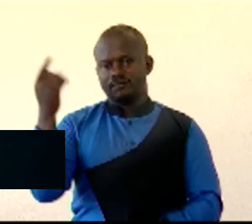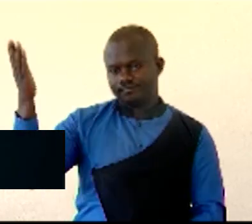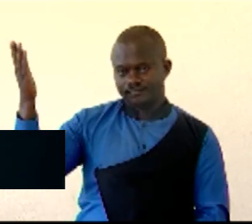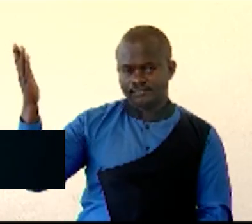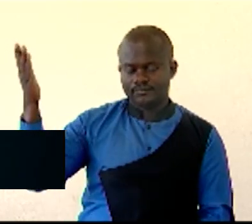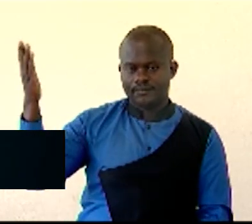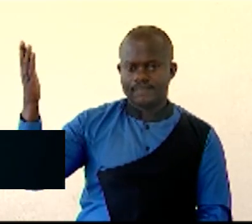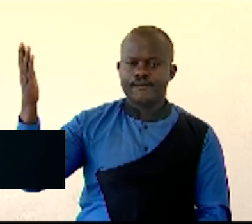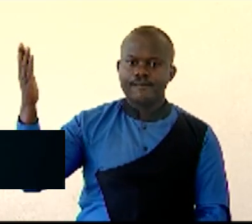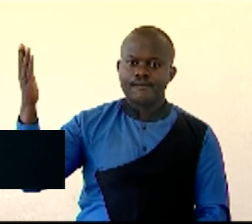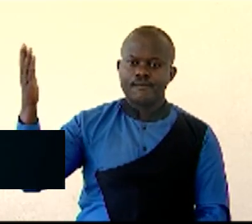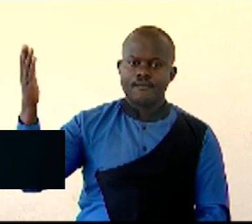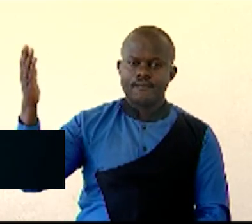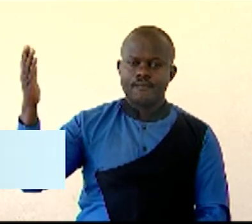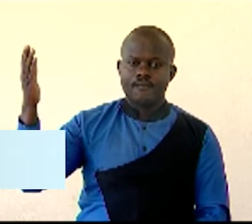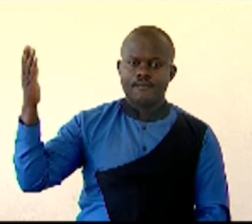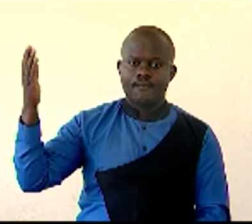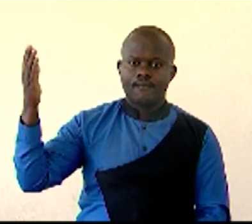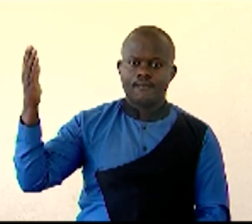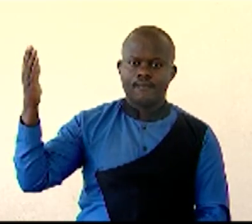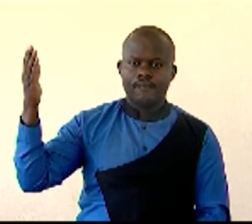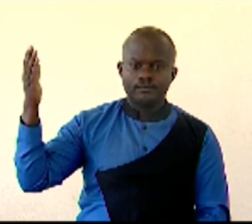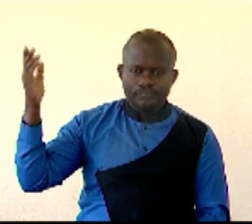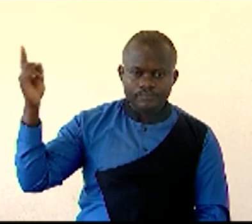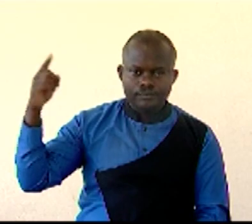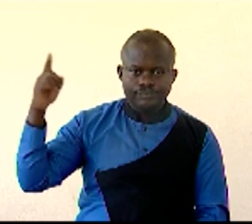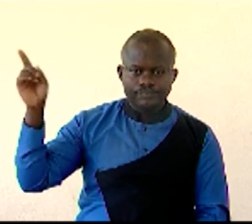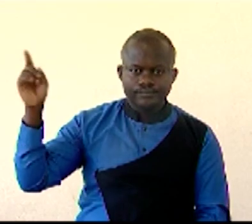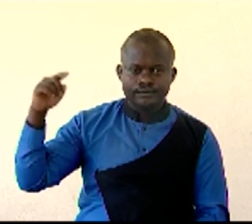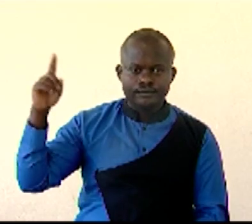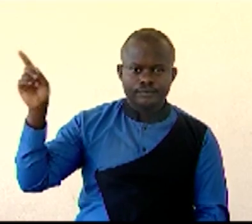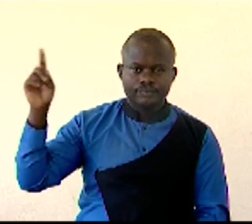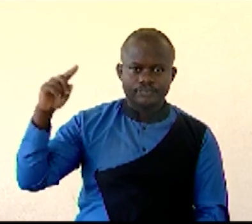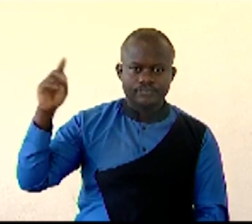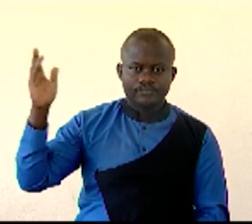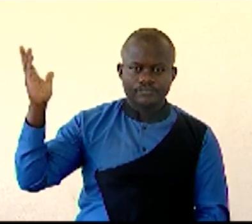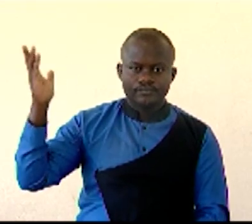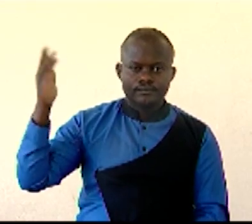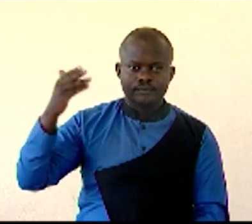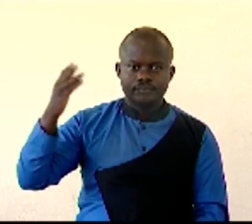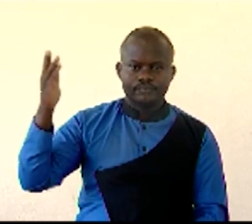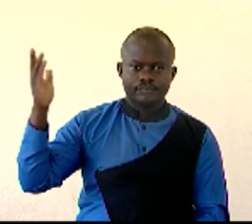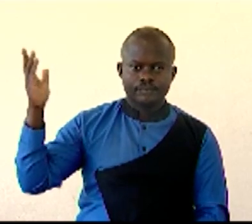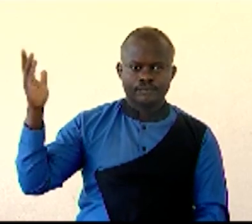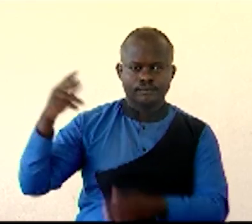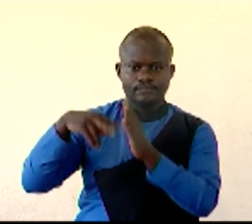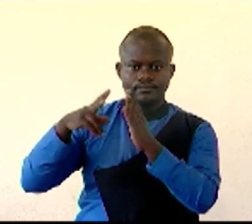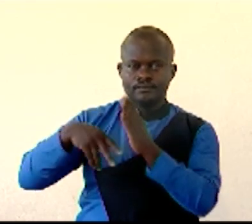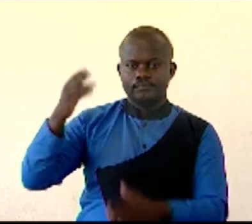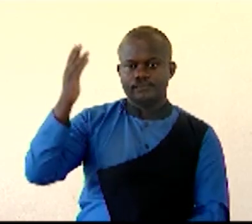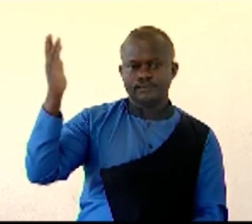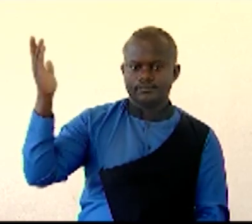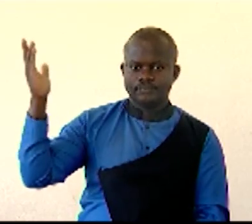and 10 kilograms of hydrogen are mixed to produce ammonia. Calculate the ammonia formed. Identify